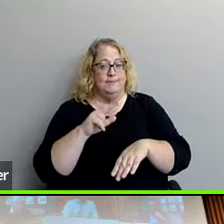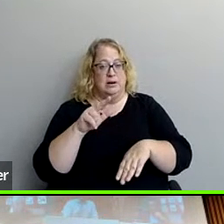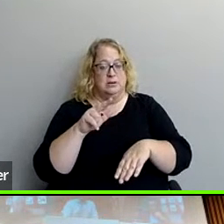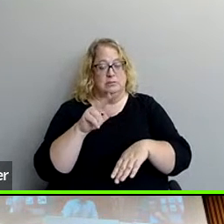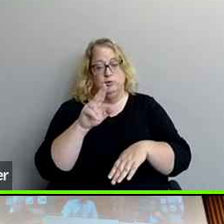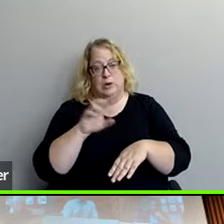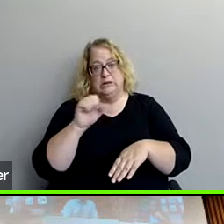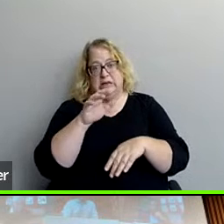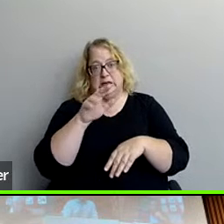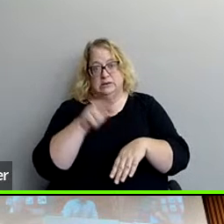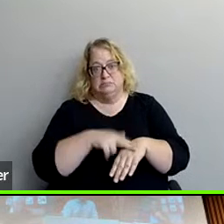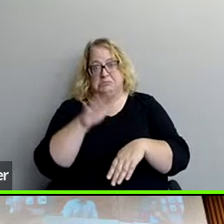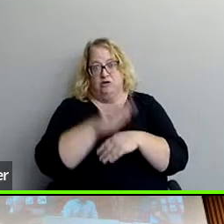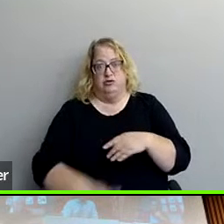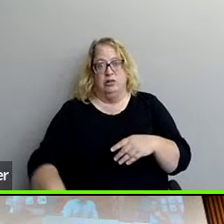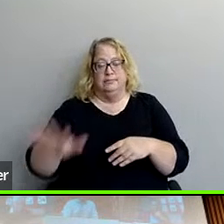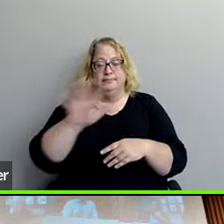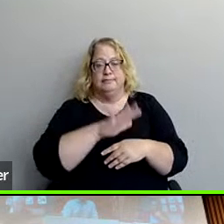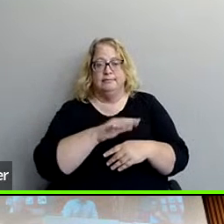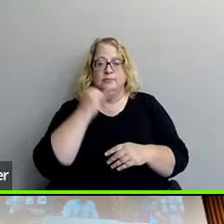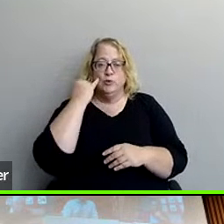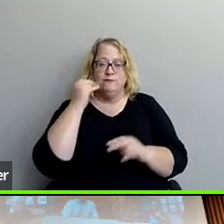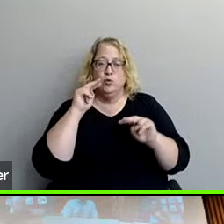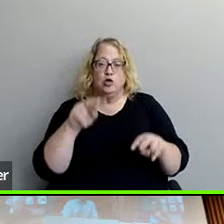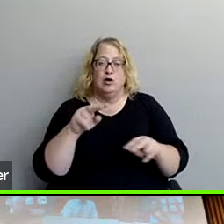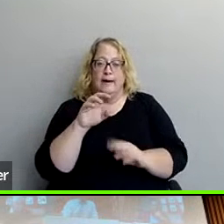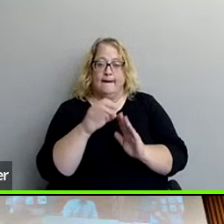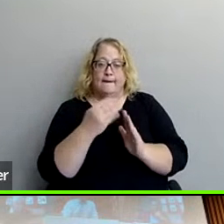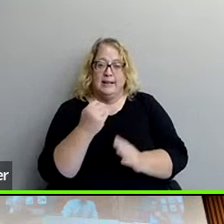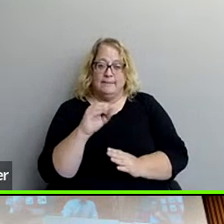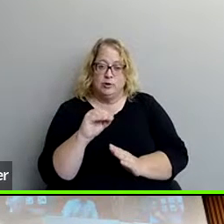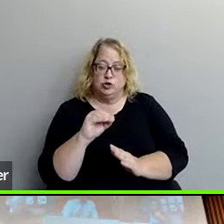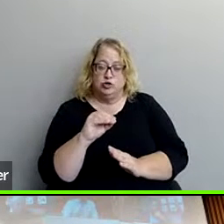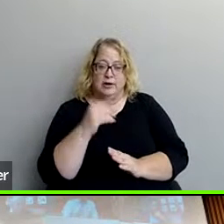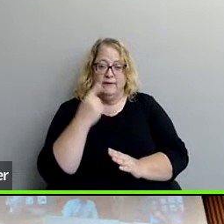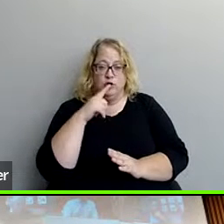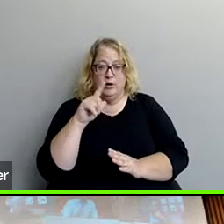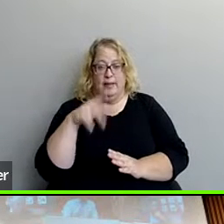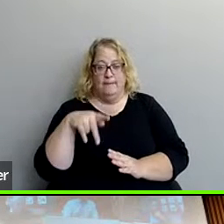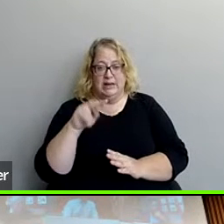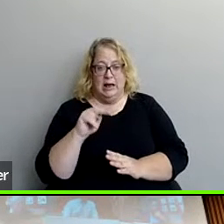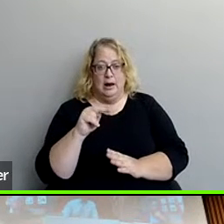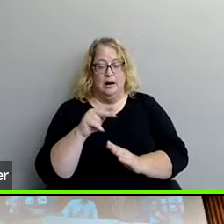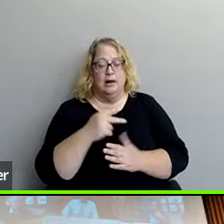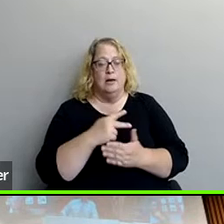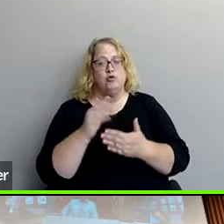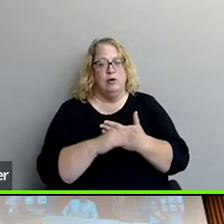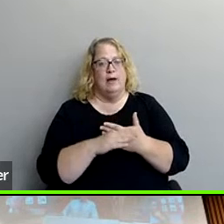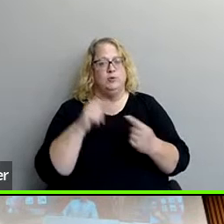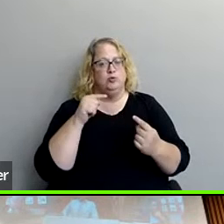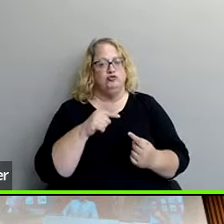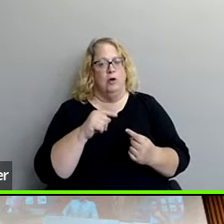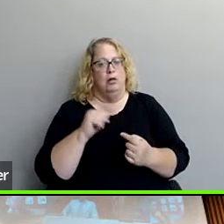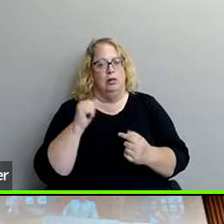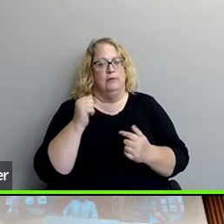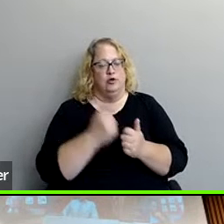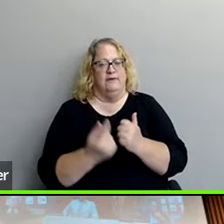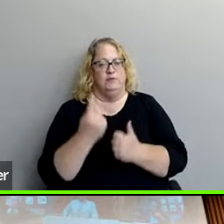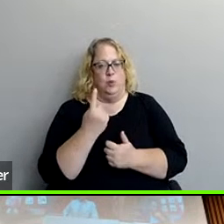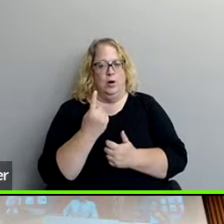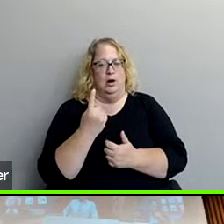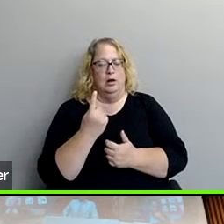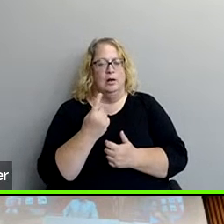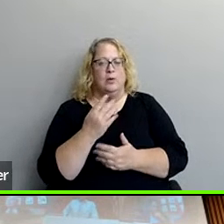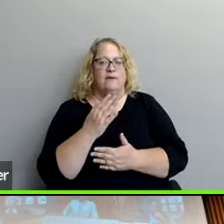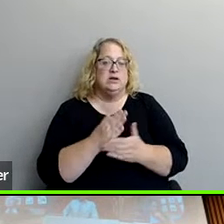nationally. And so if you looked across the board in the state of Missouri for LPN programs, it was a struggle across the board. You